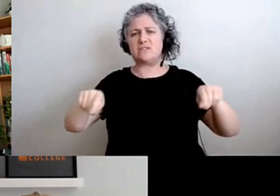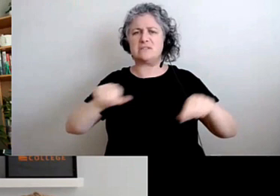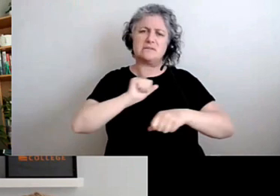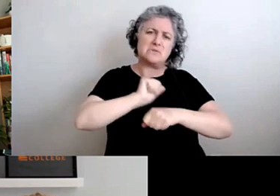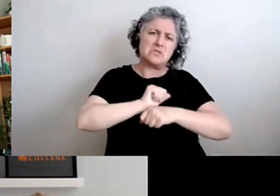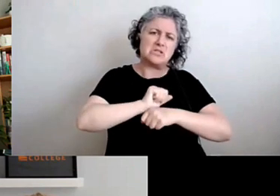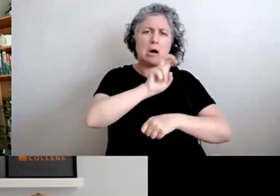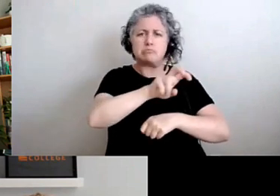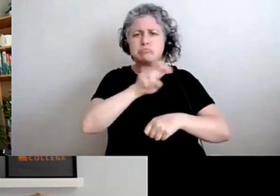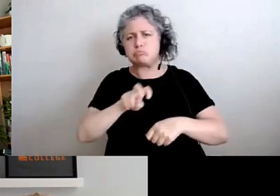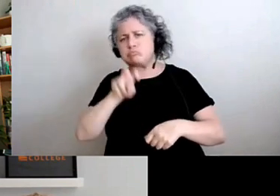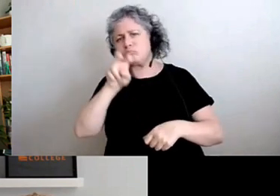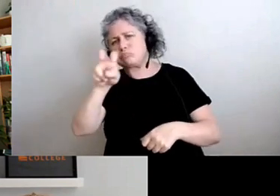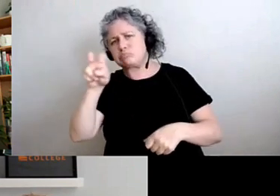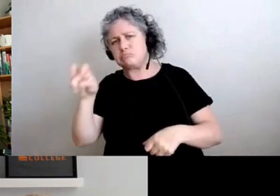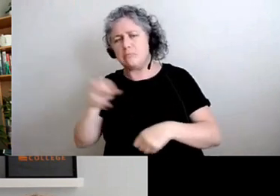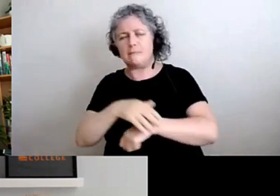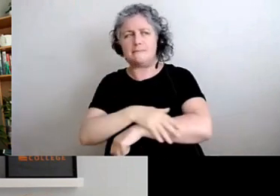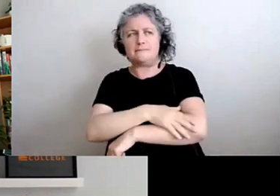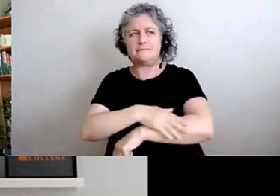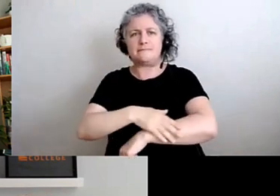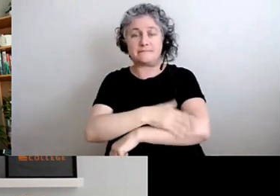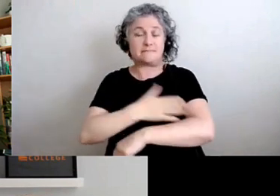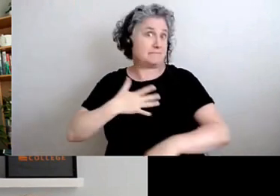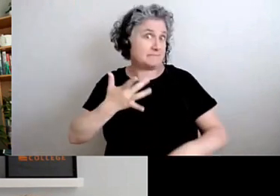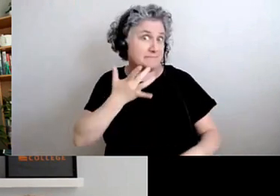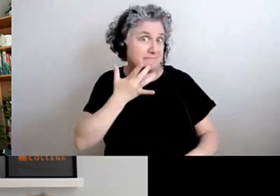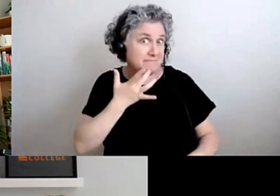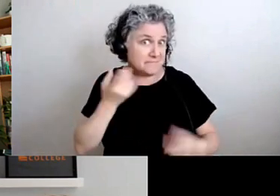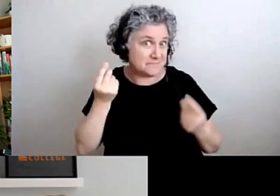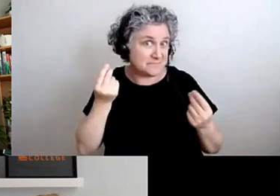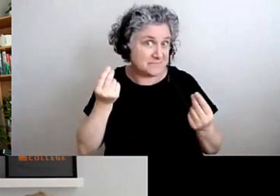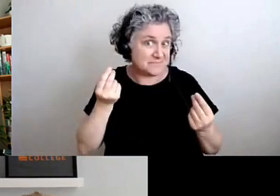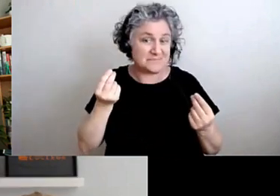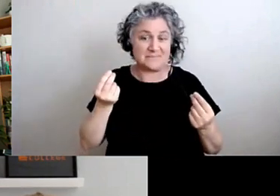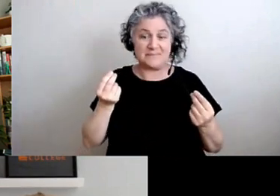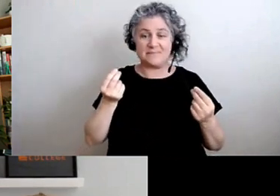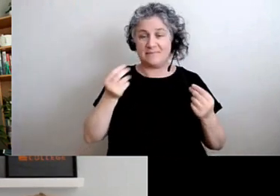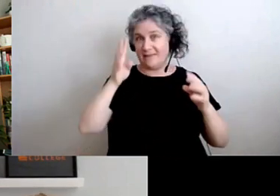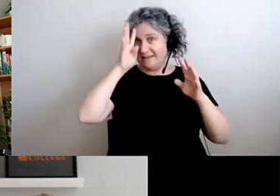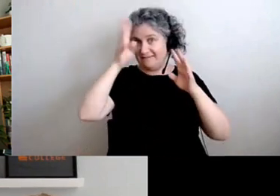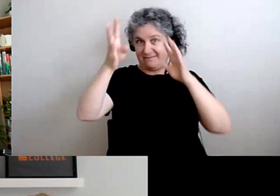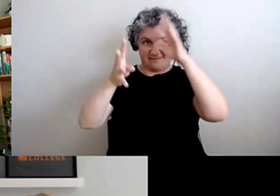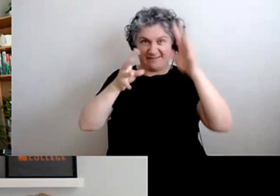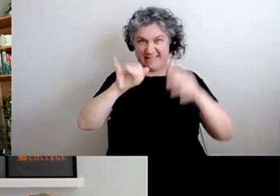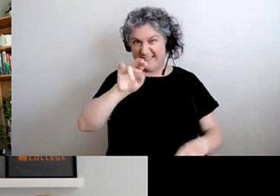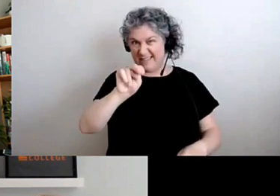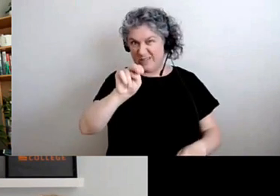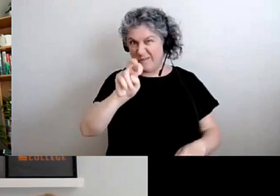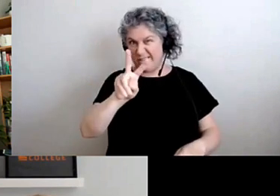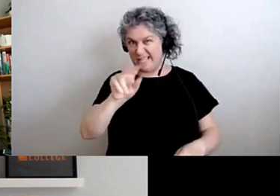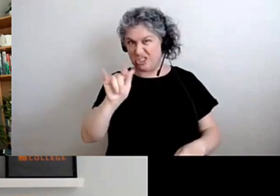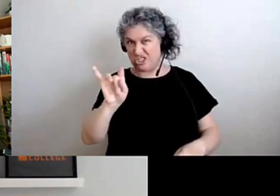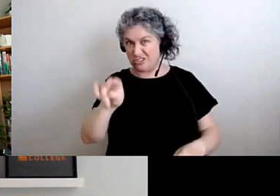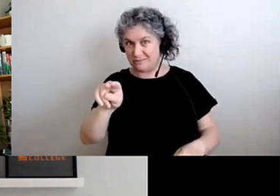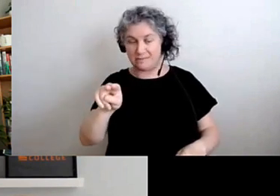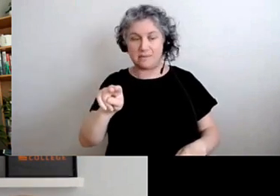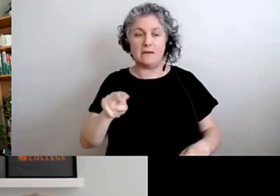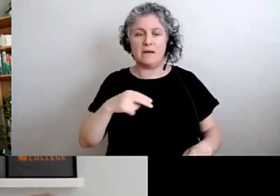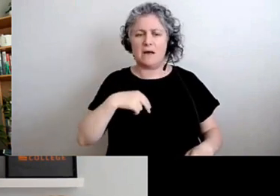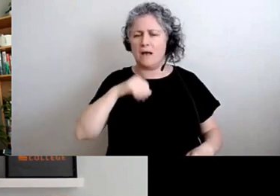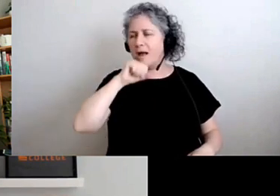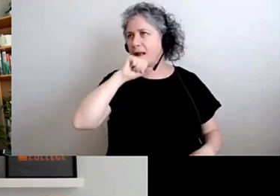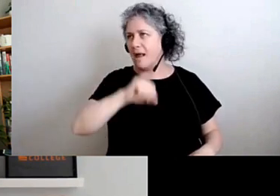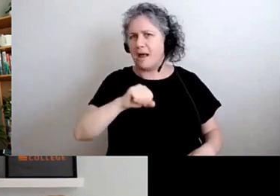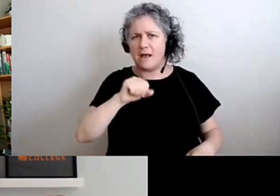there. My favorite thing to do is innovation. I love looking